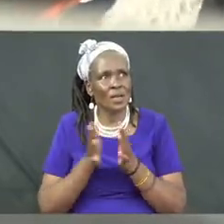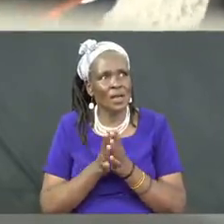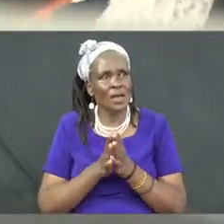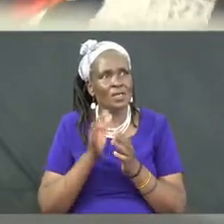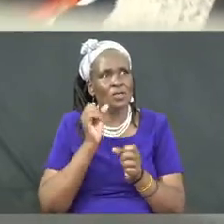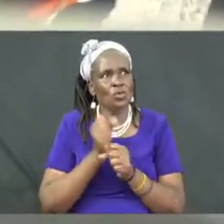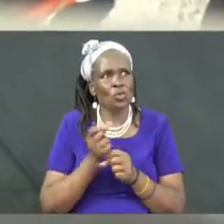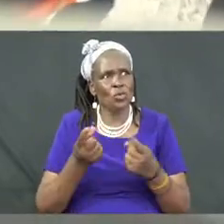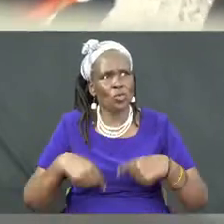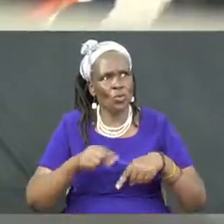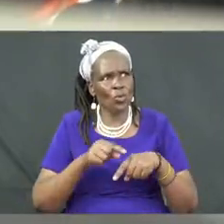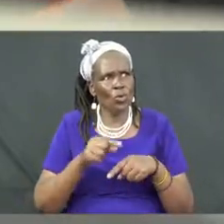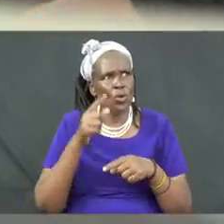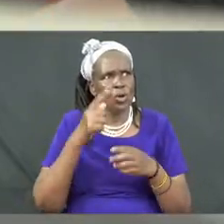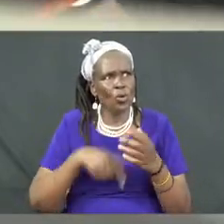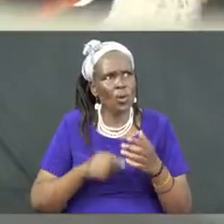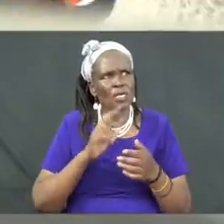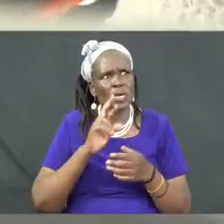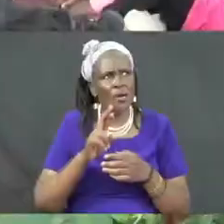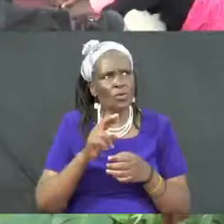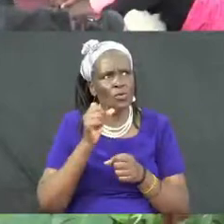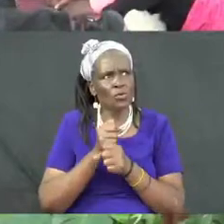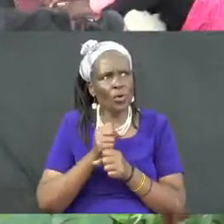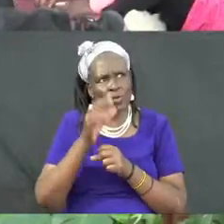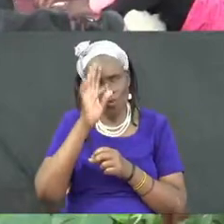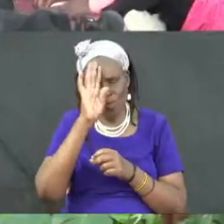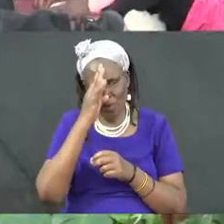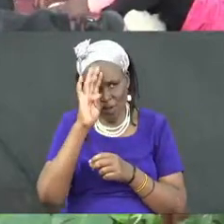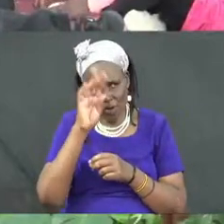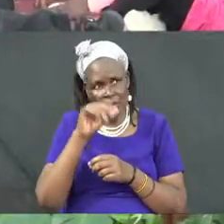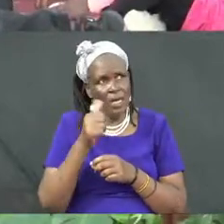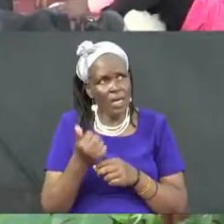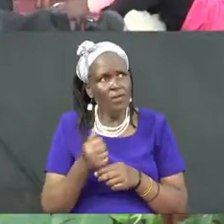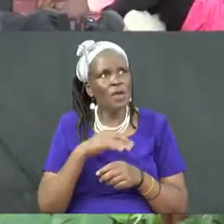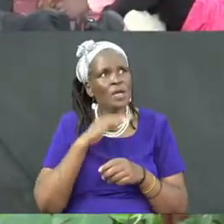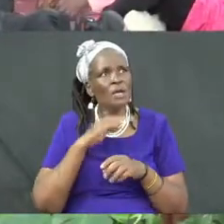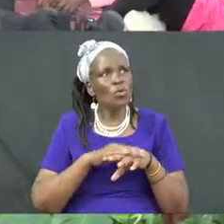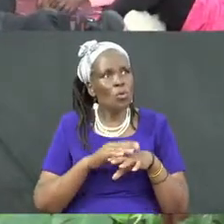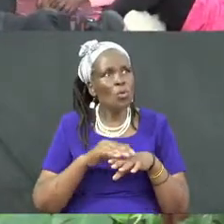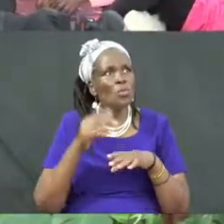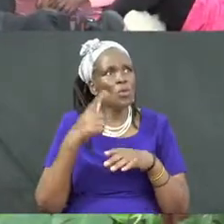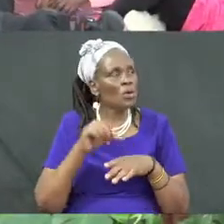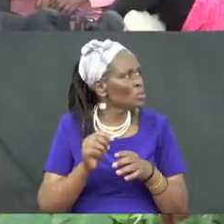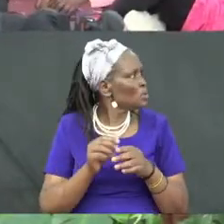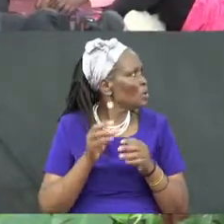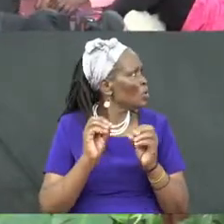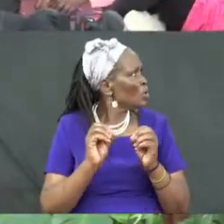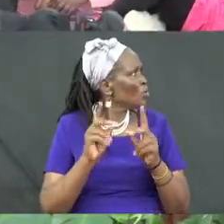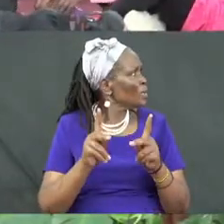Tony, put that phone down. Even Dad and Mama on the phone. Okay.